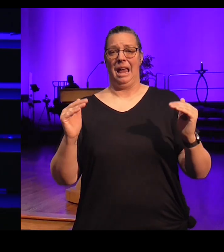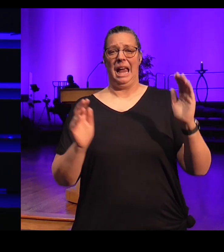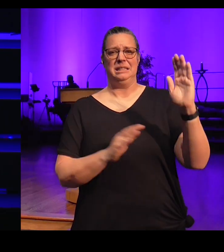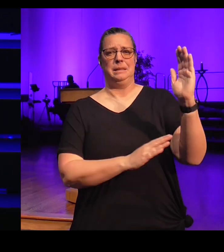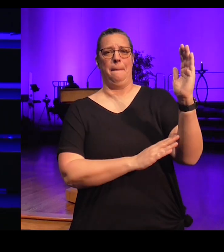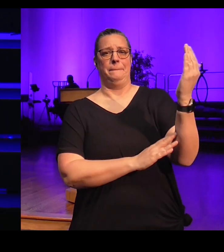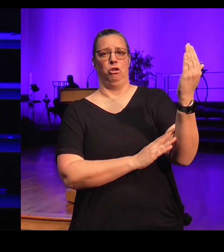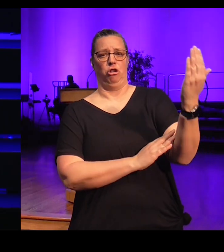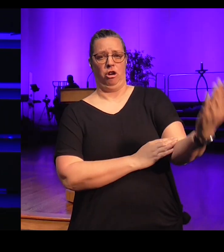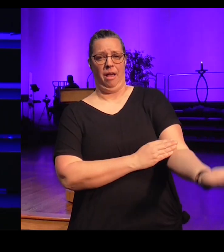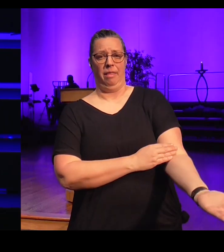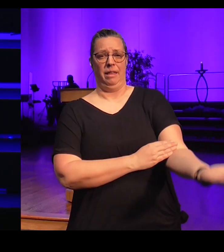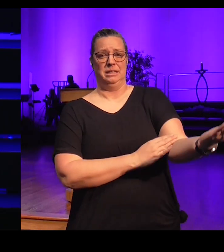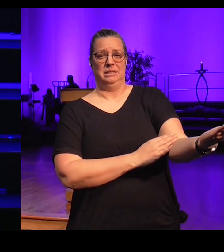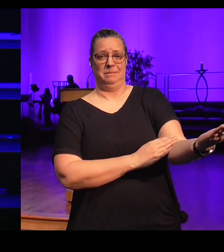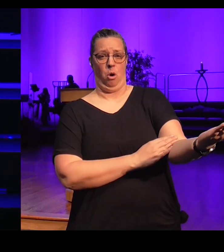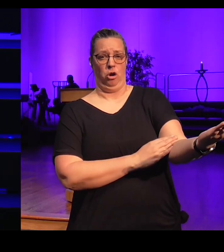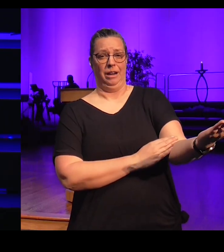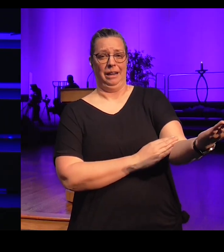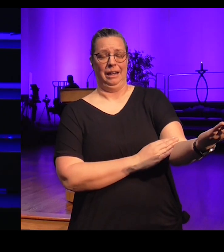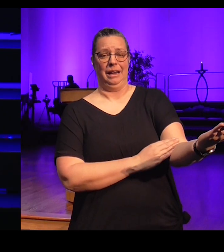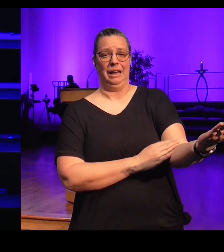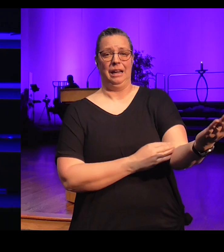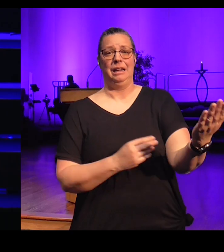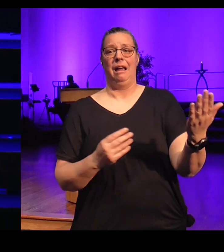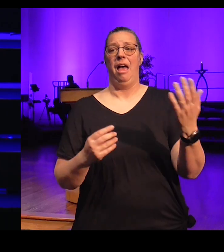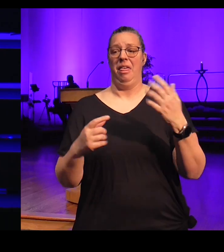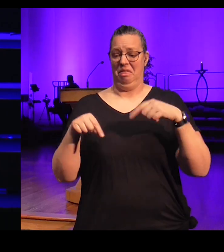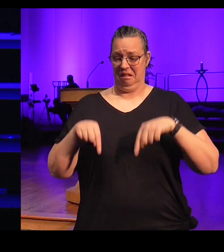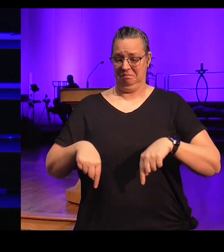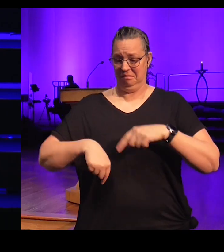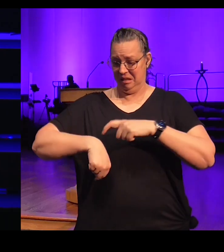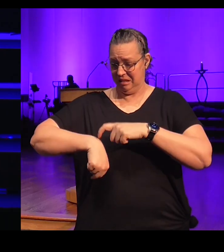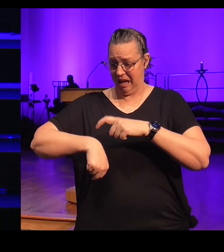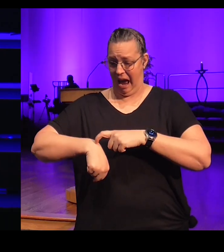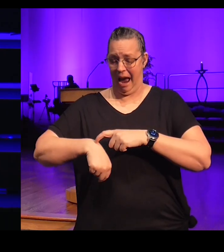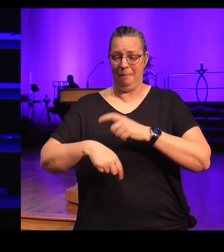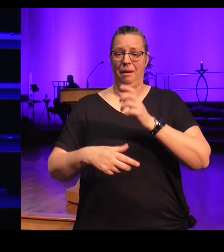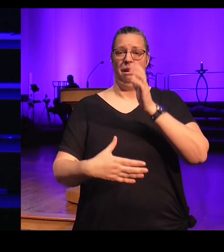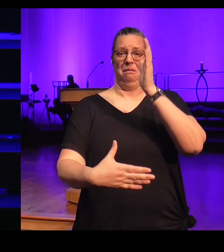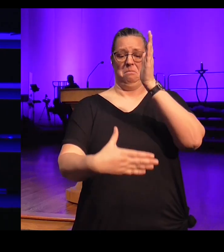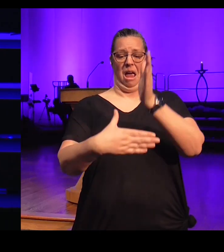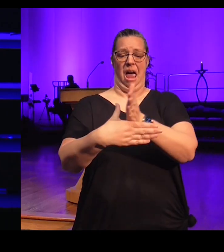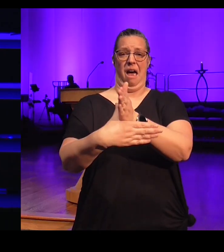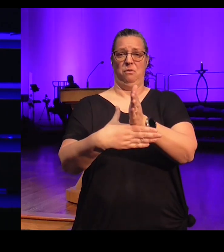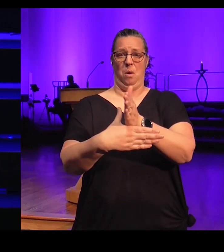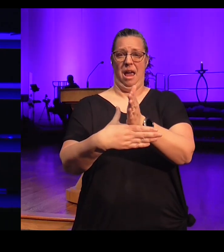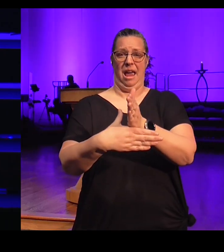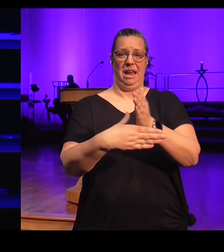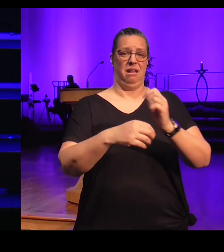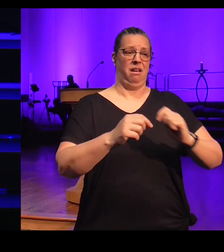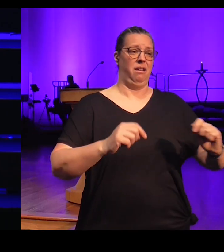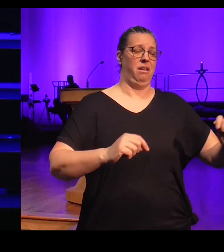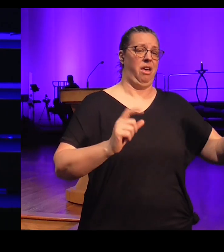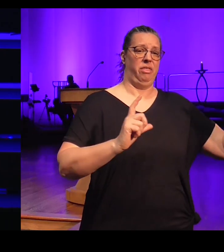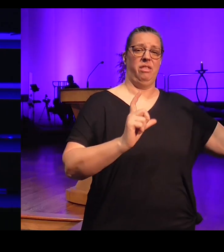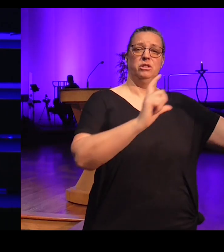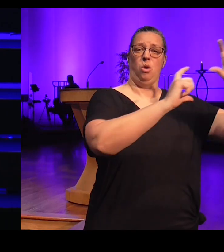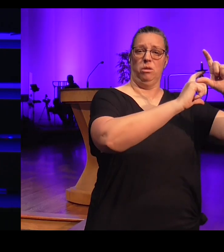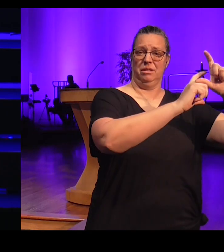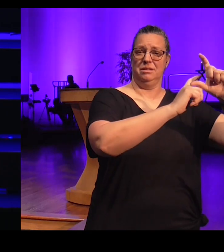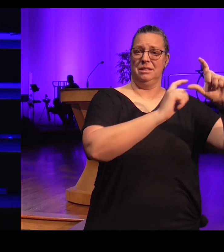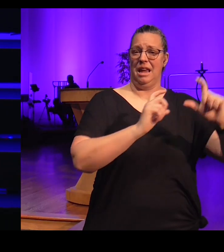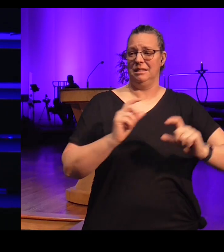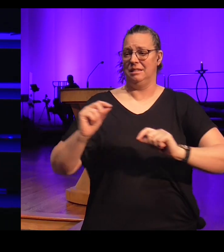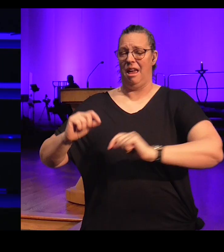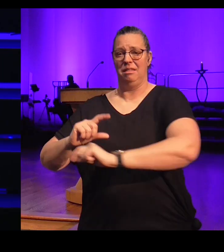now this morning in this sacred time, halfway between the solstice